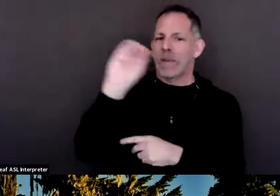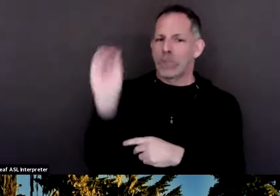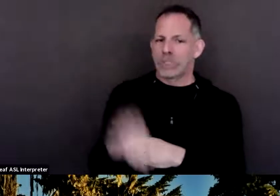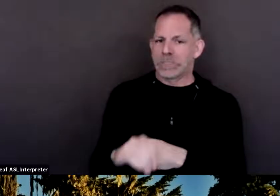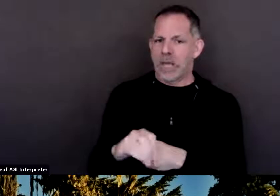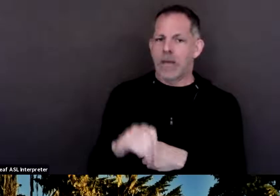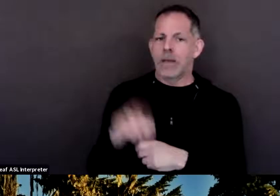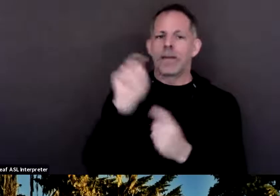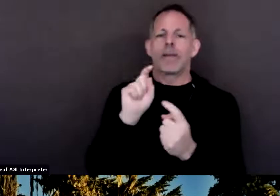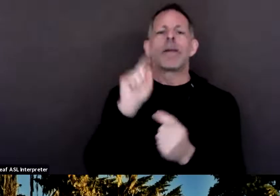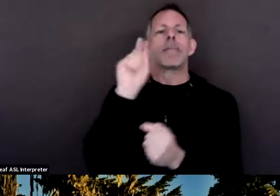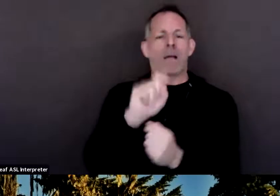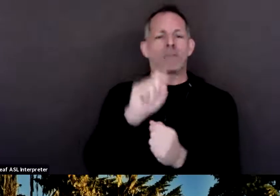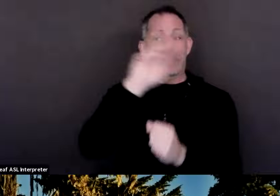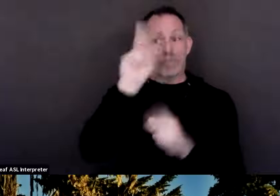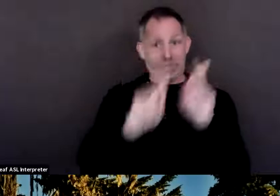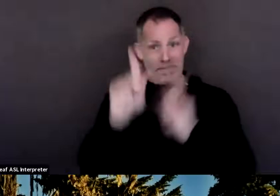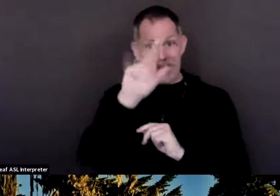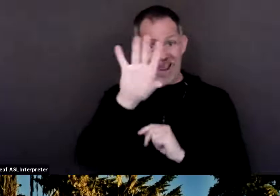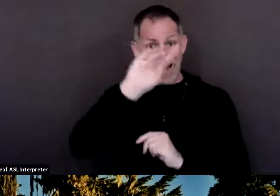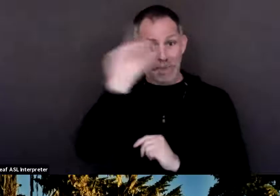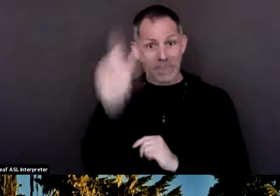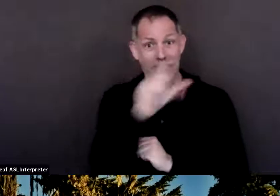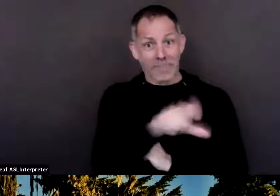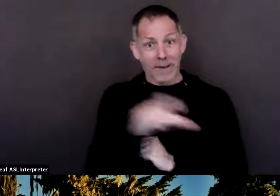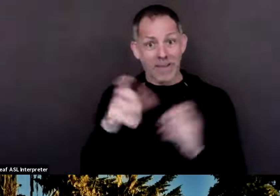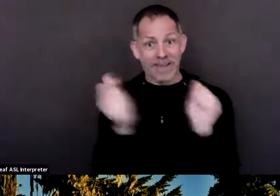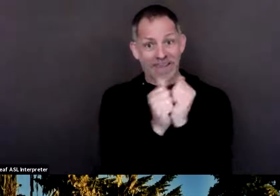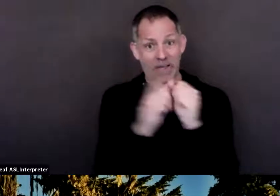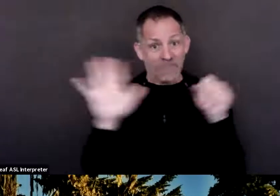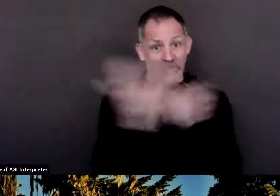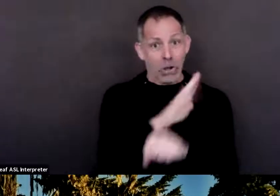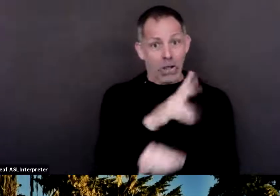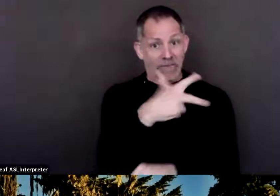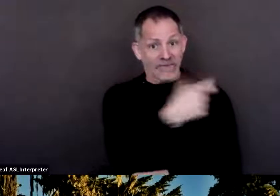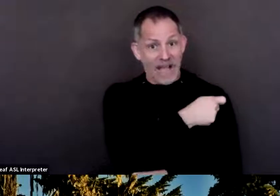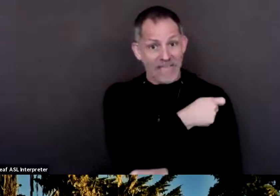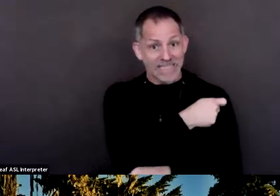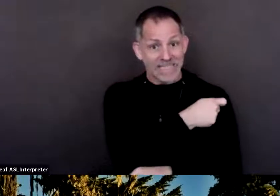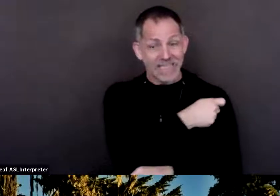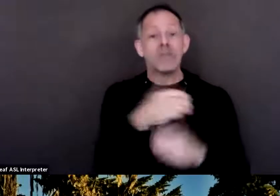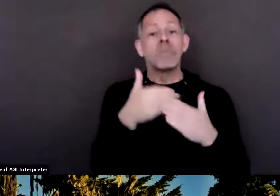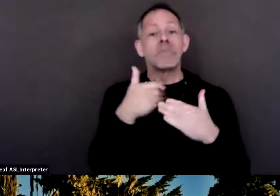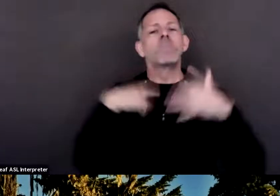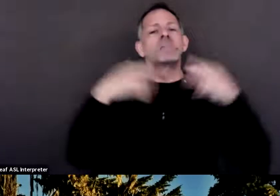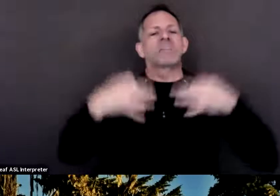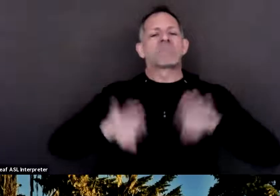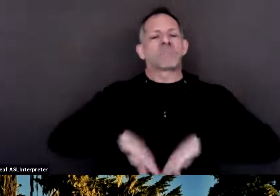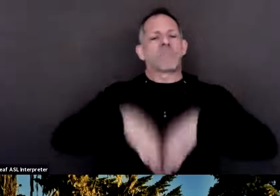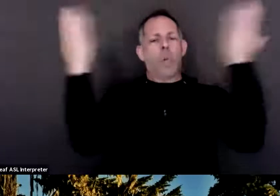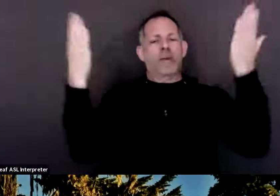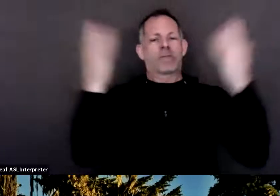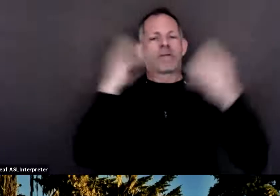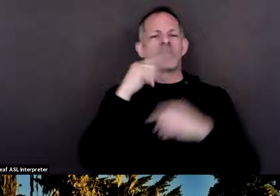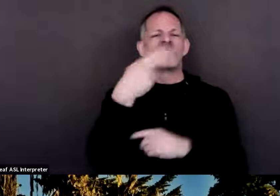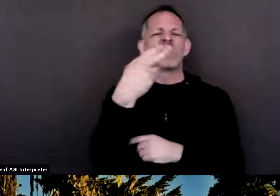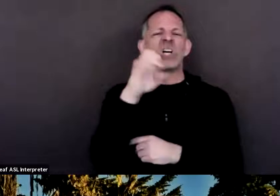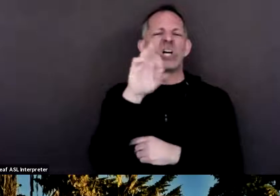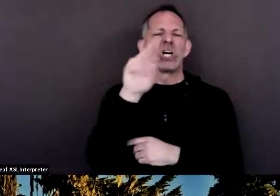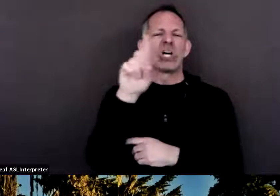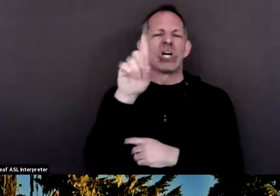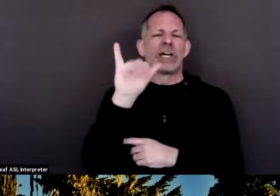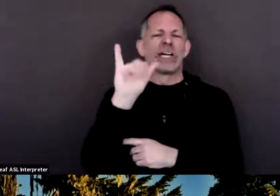community between either vaccination or prior infection. And we're well below that.